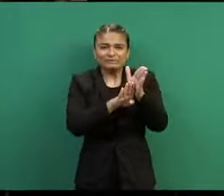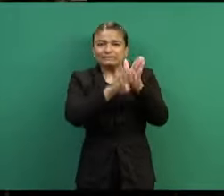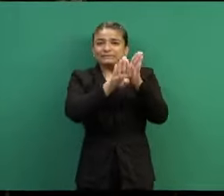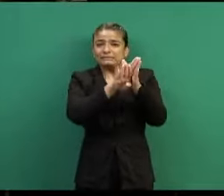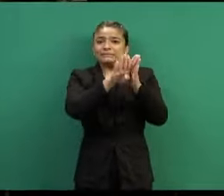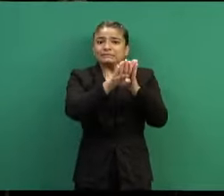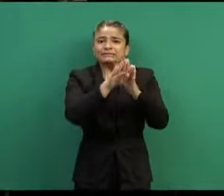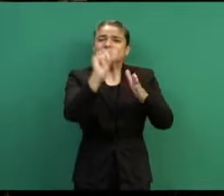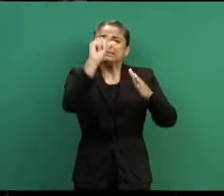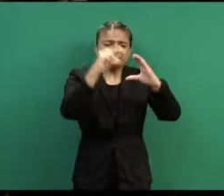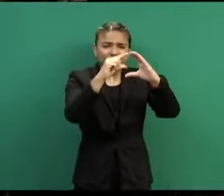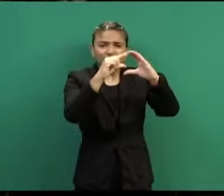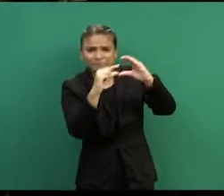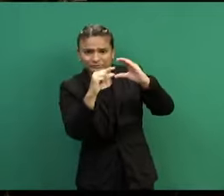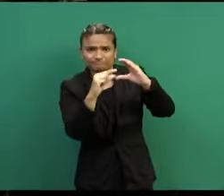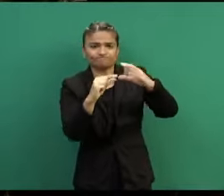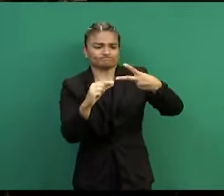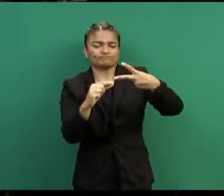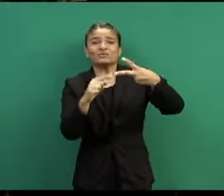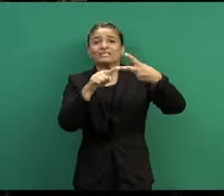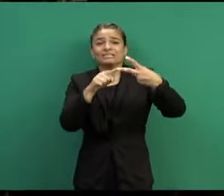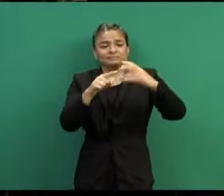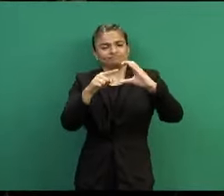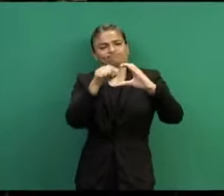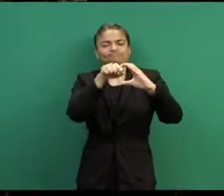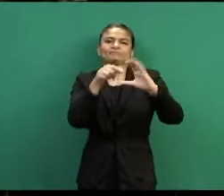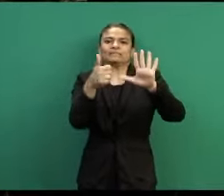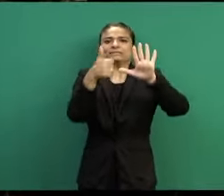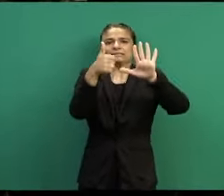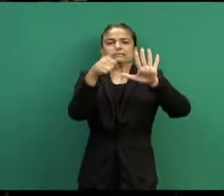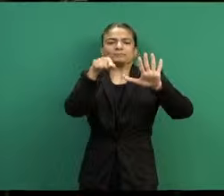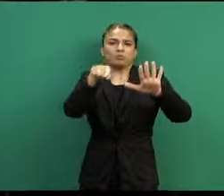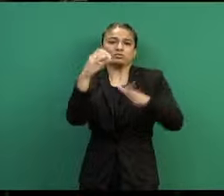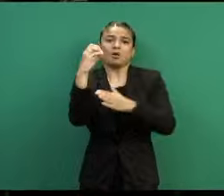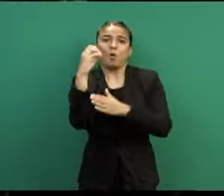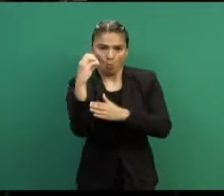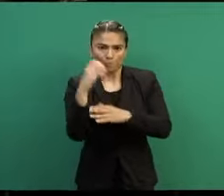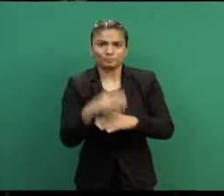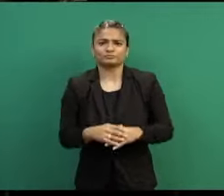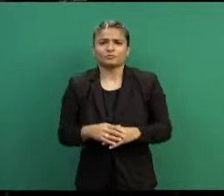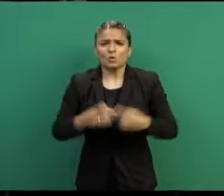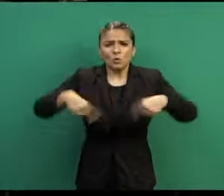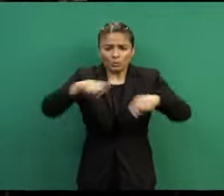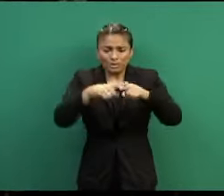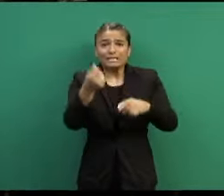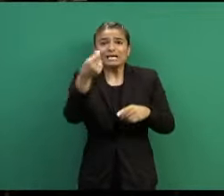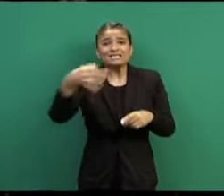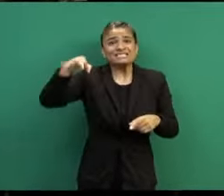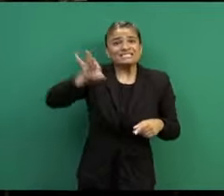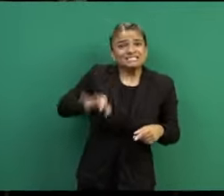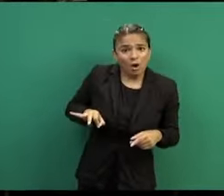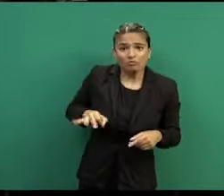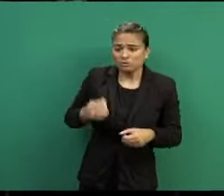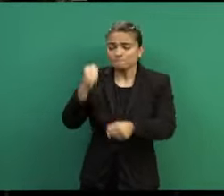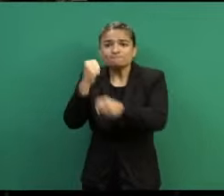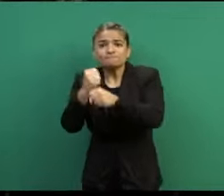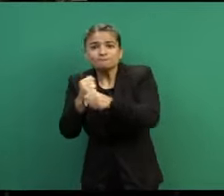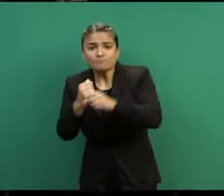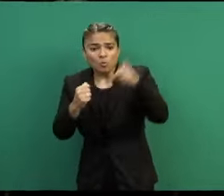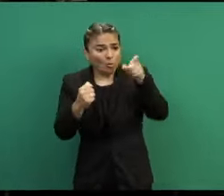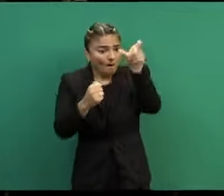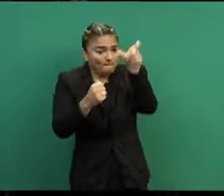Growth in average salaries and unit labor costs is forecast to be somewhat lower than at the time of